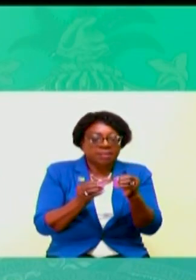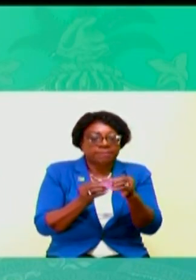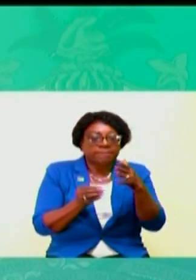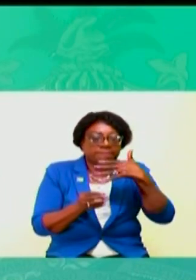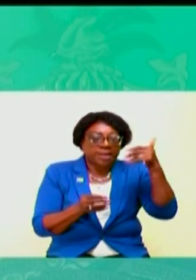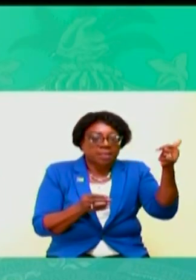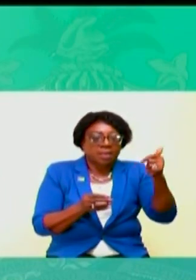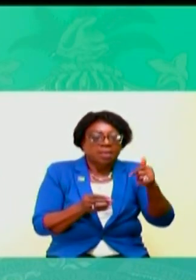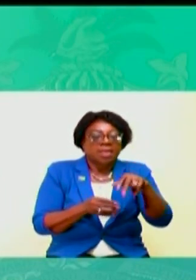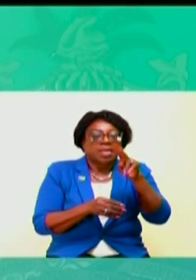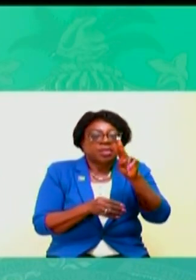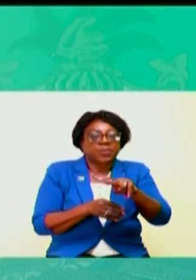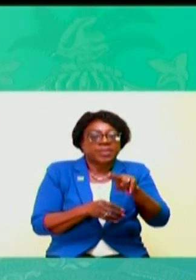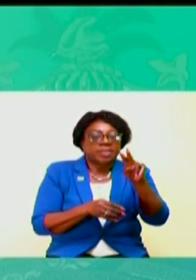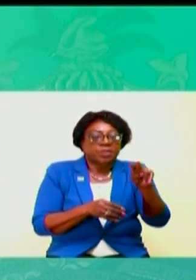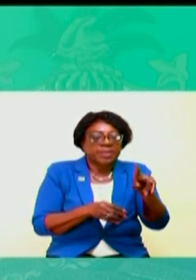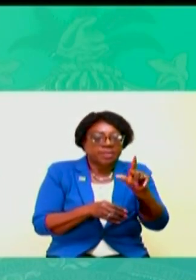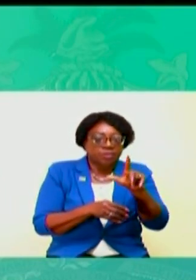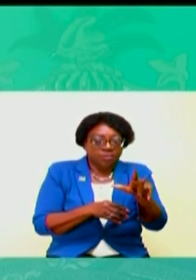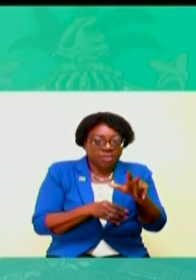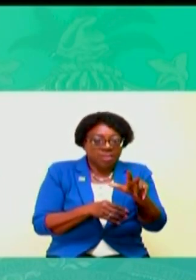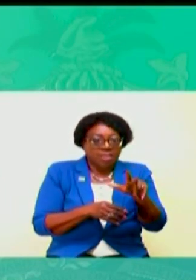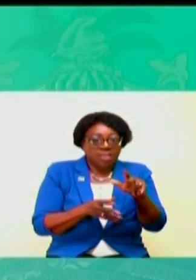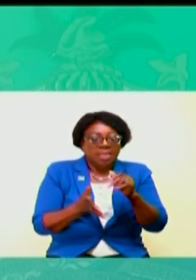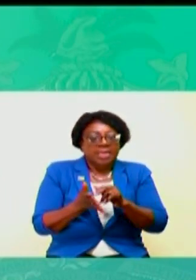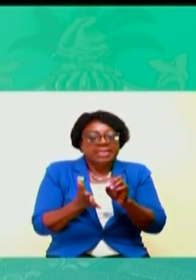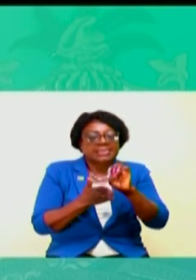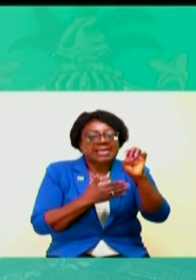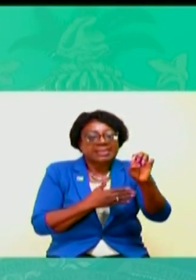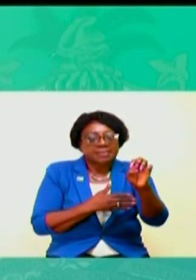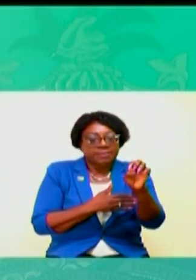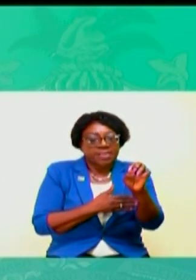In 2023, it is estimated,